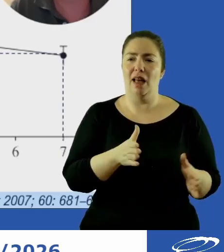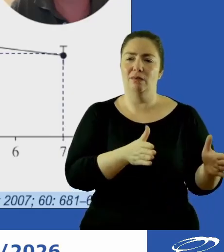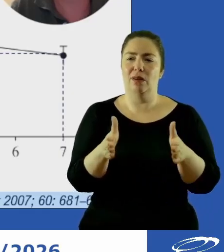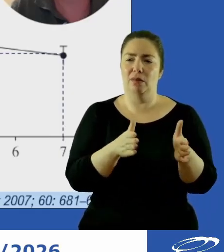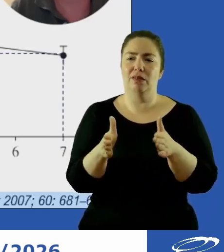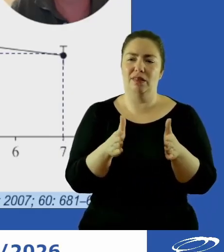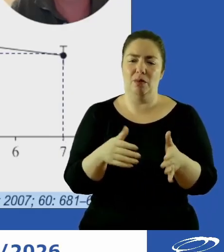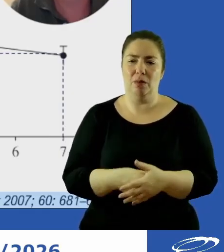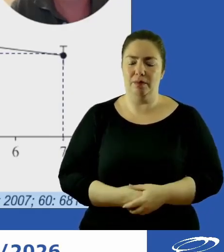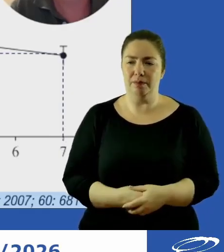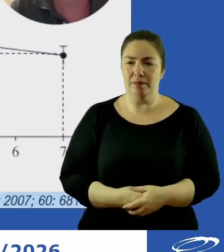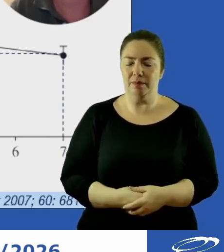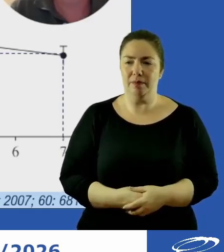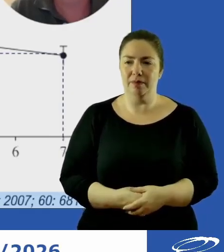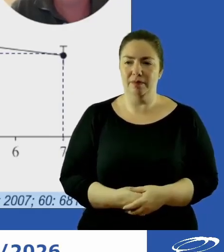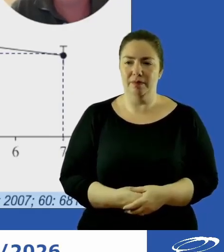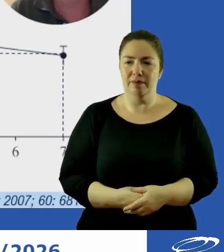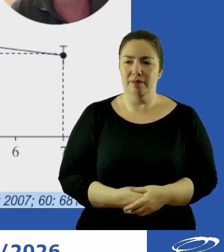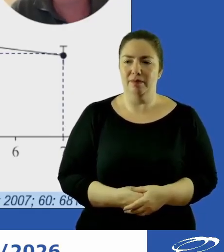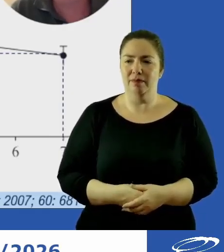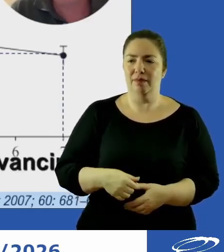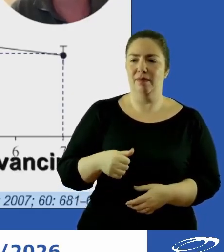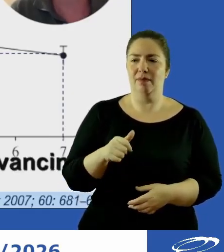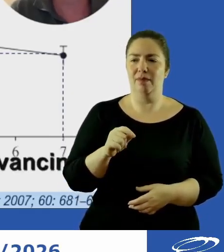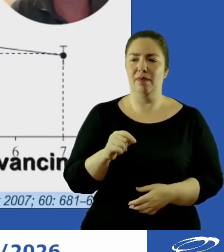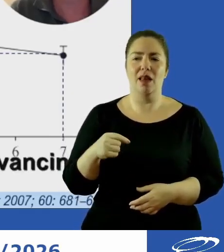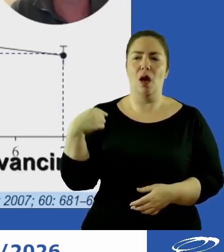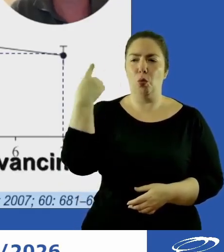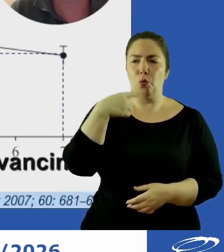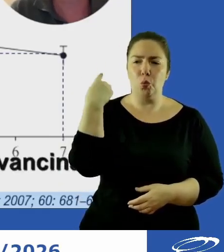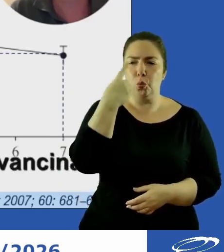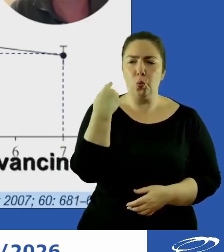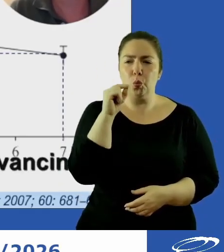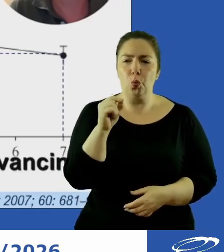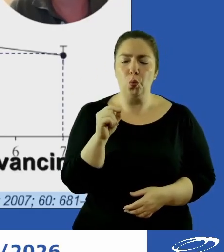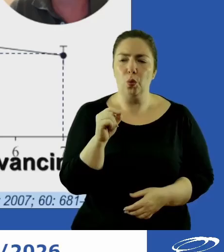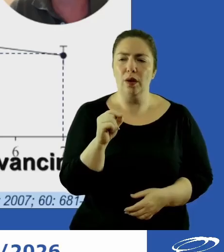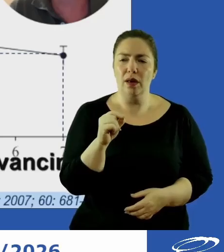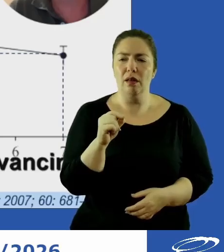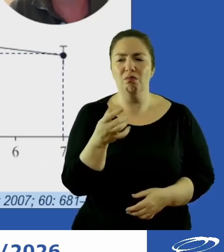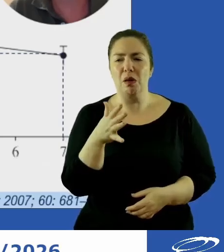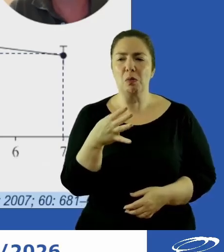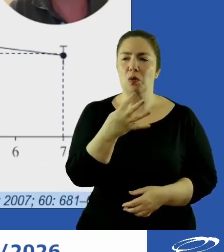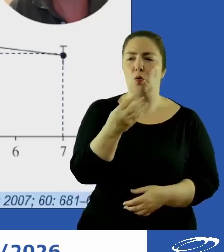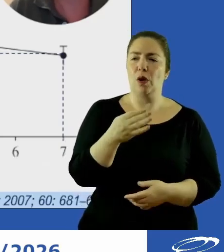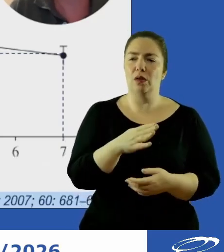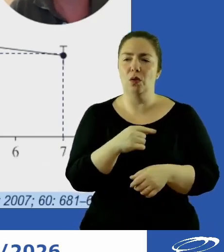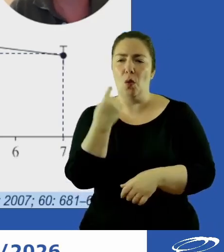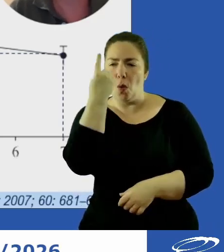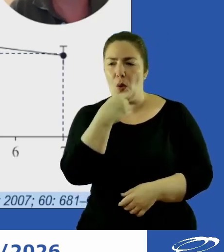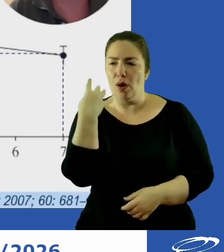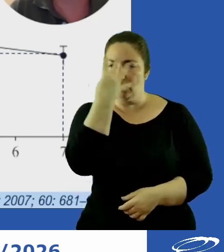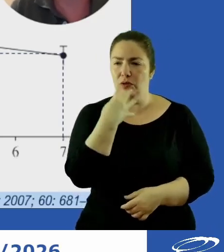about 13 hours, and then it has a long tail afterwards of 300 hours, while for dalbavancin is a little bit different